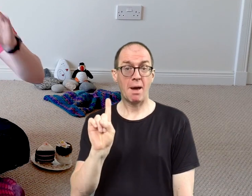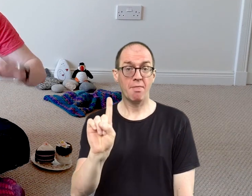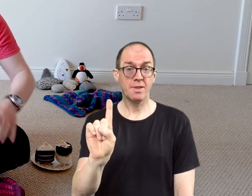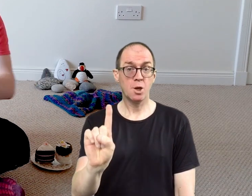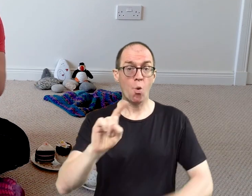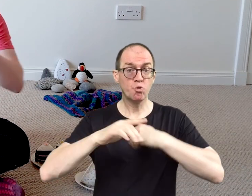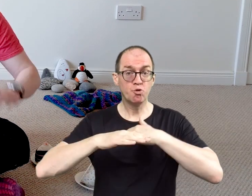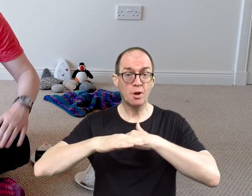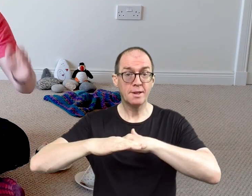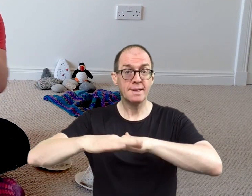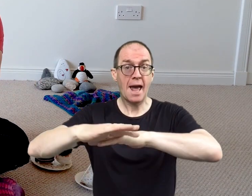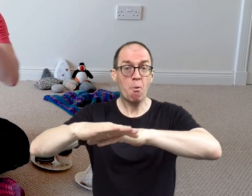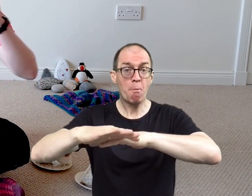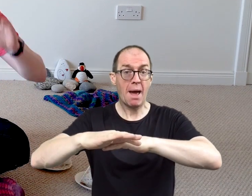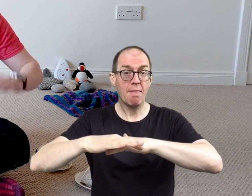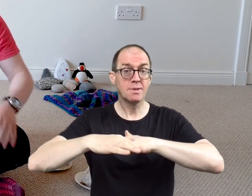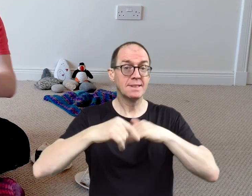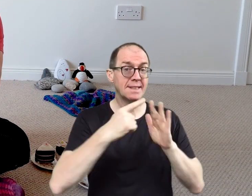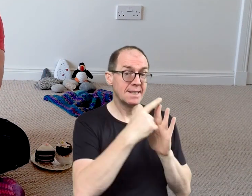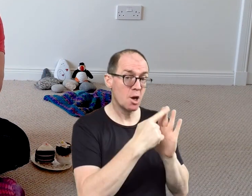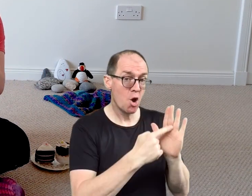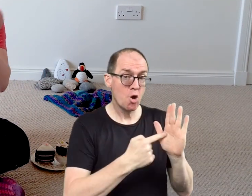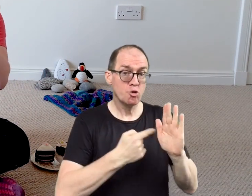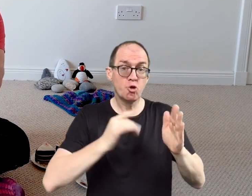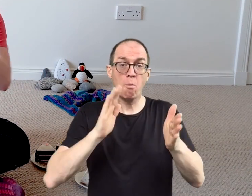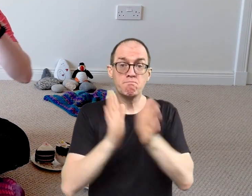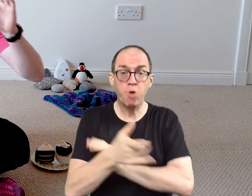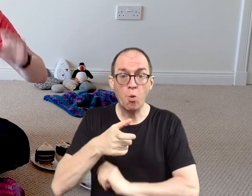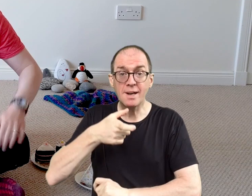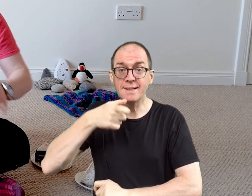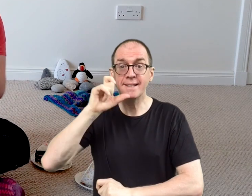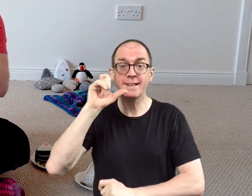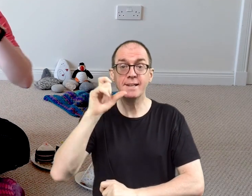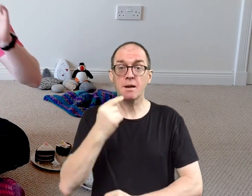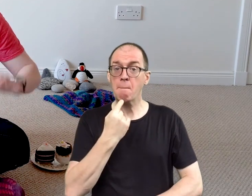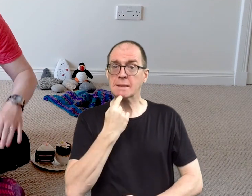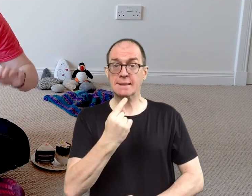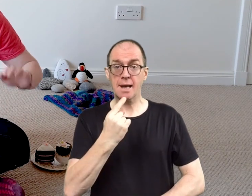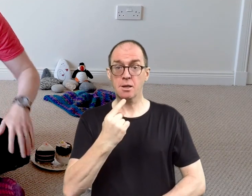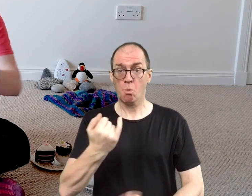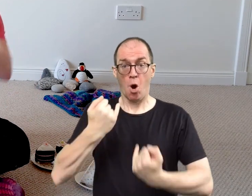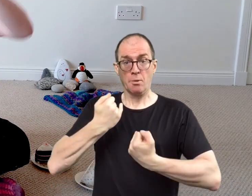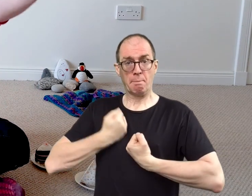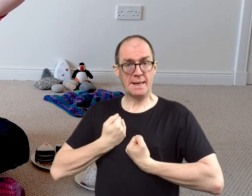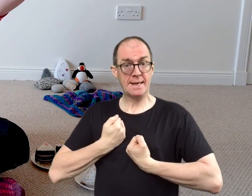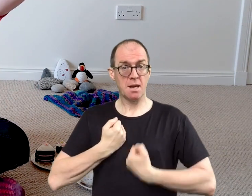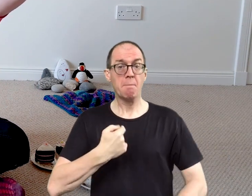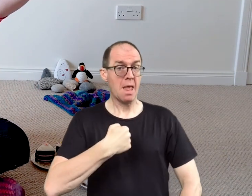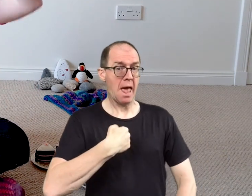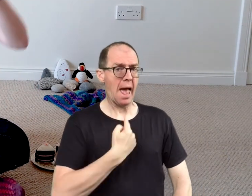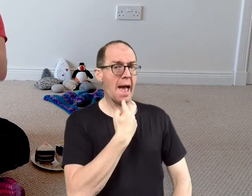Down by the ocean, down by the sea, John broke a teacup and said it was